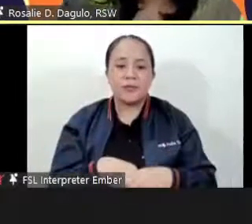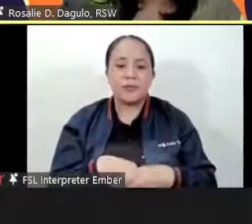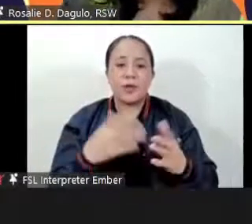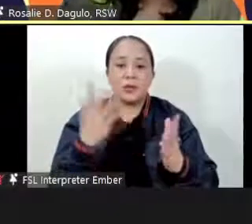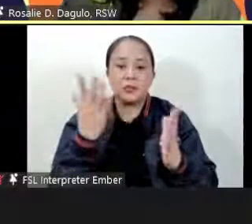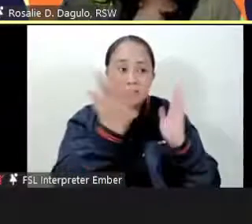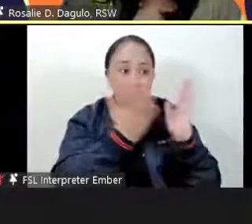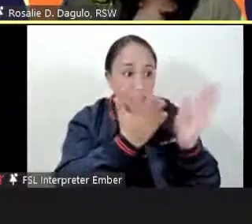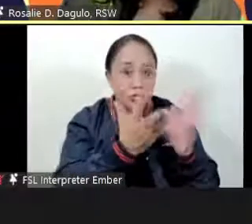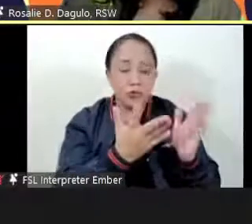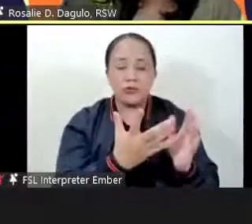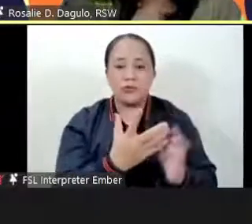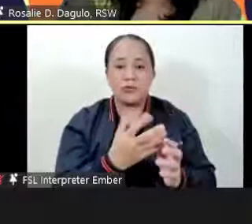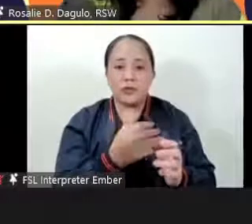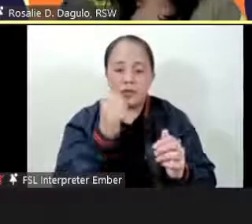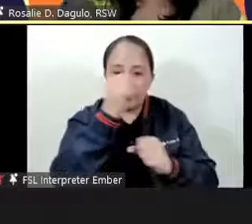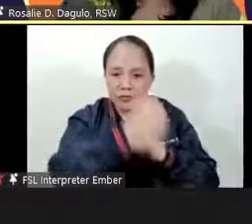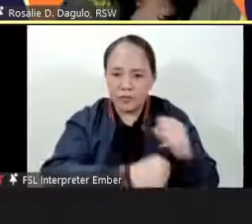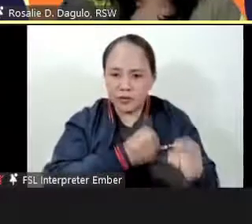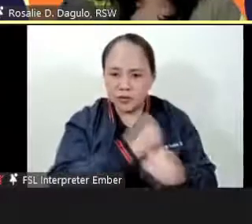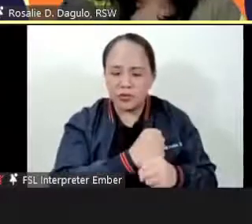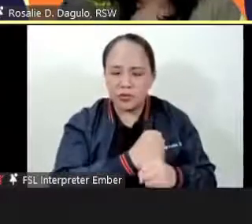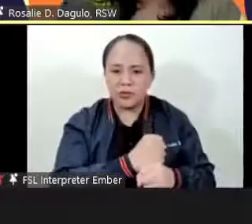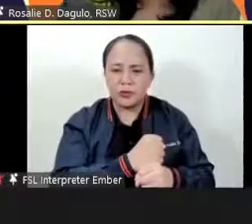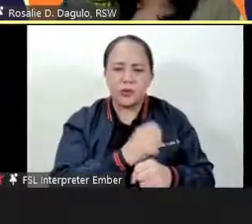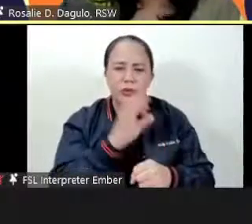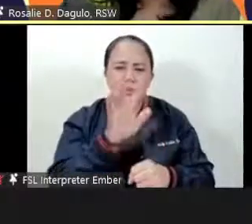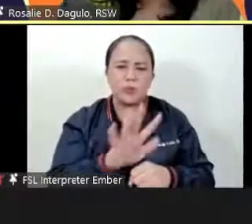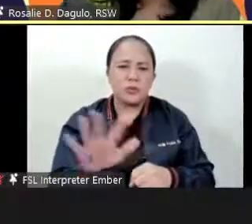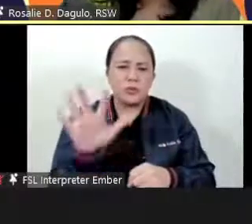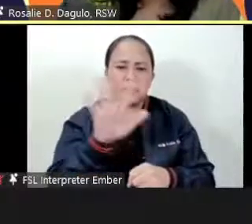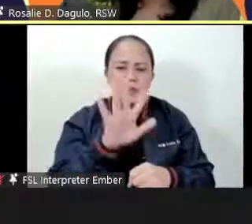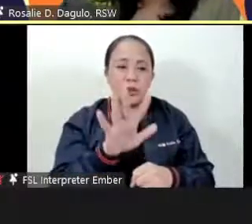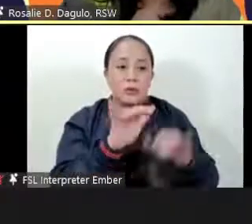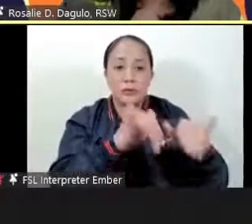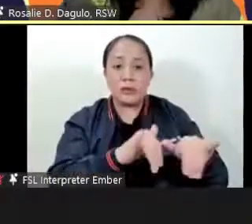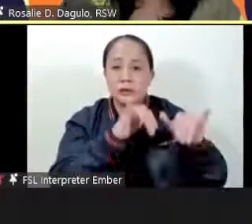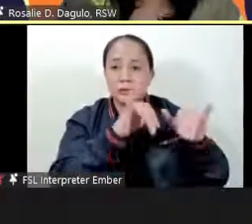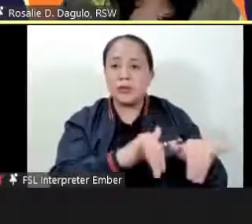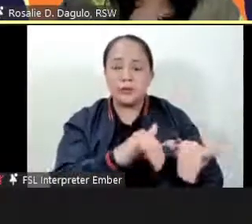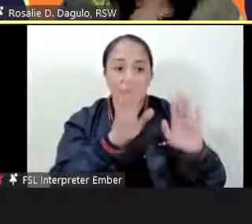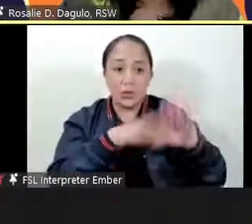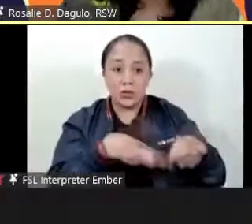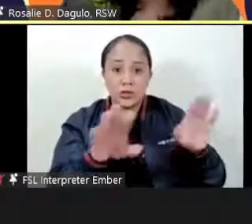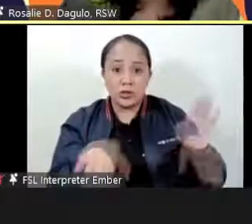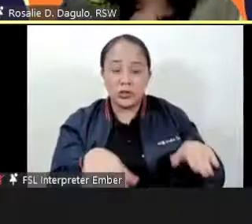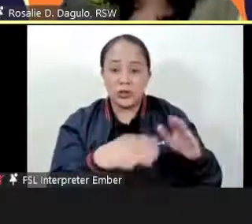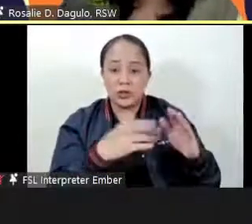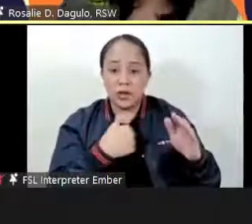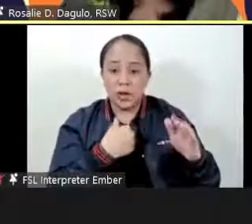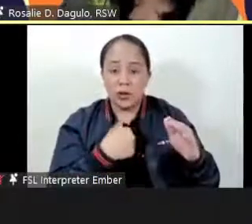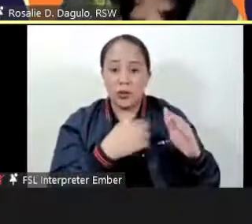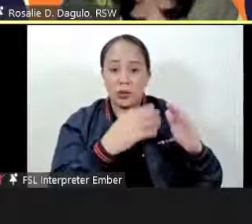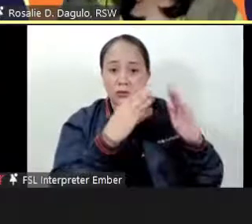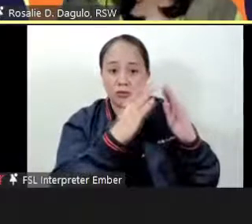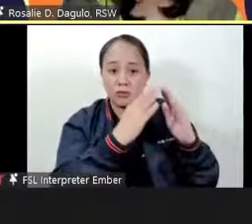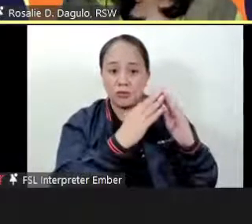year. The average length of stay of children in RSCC